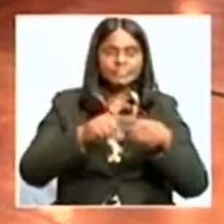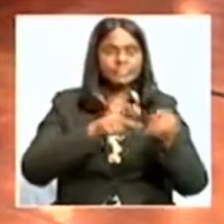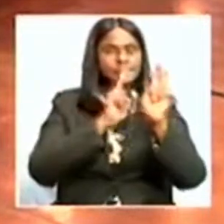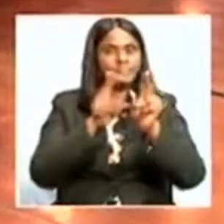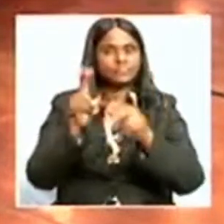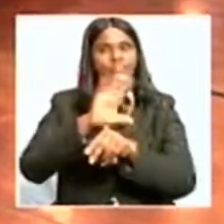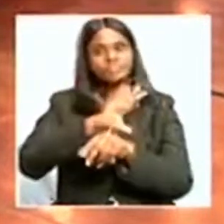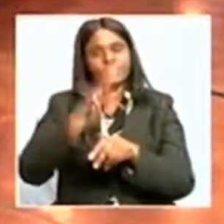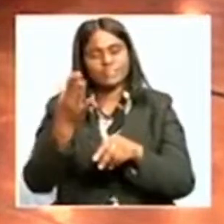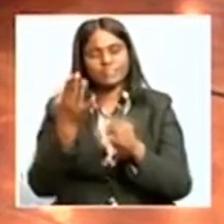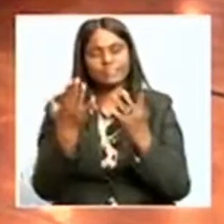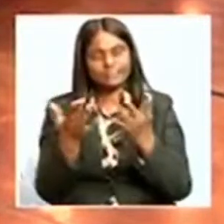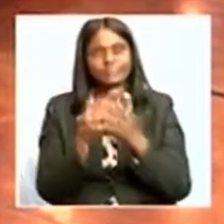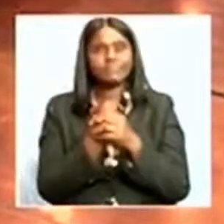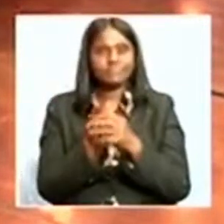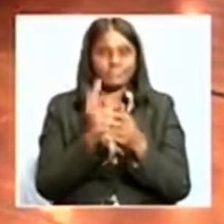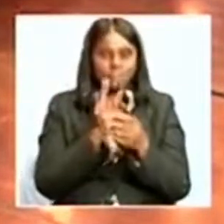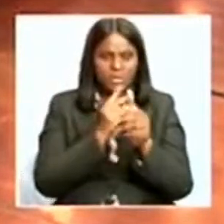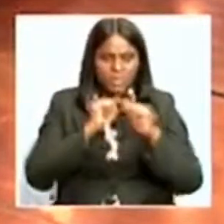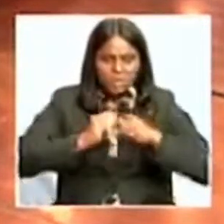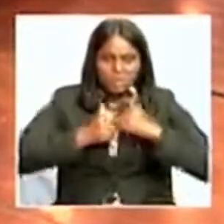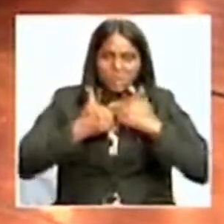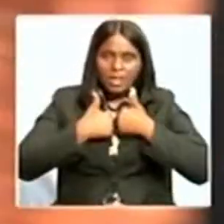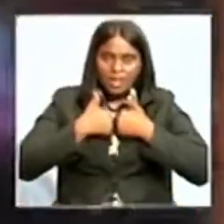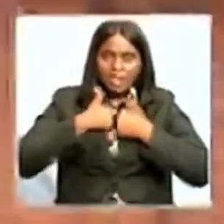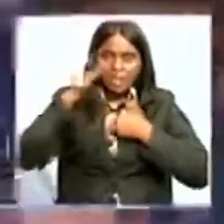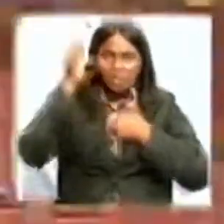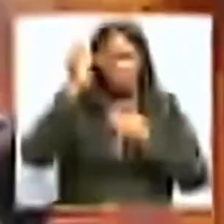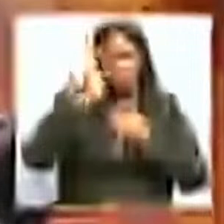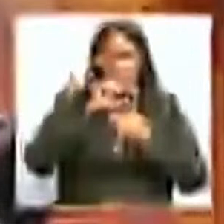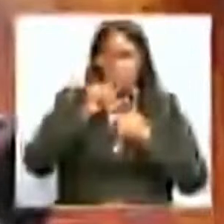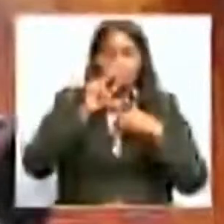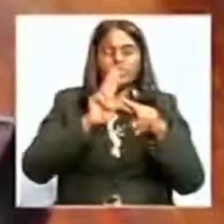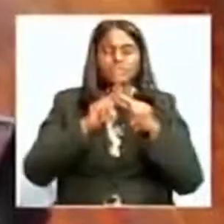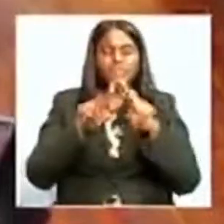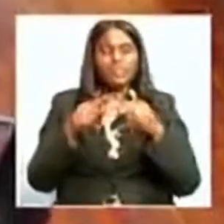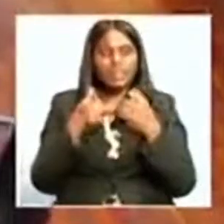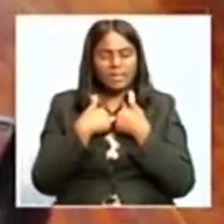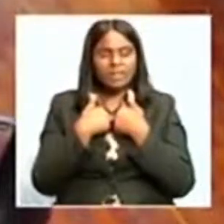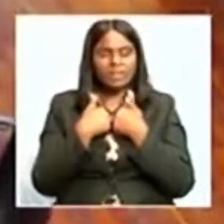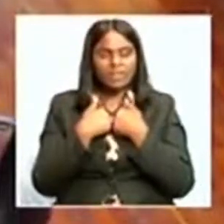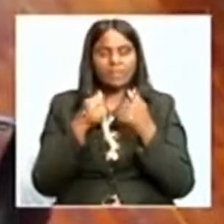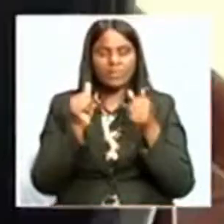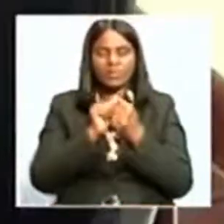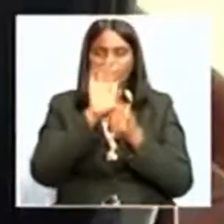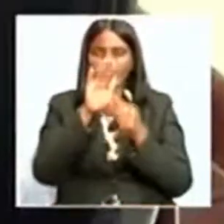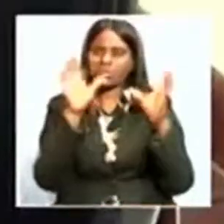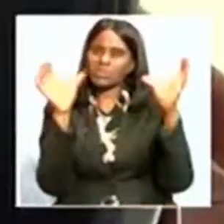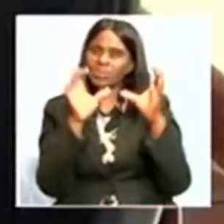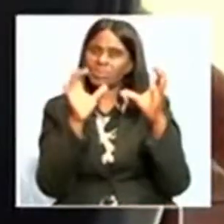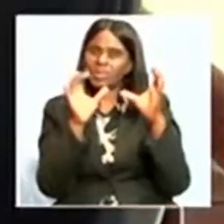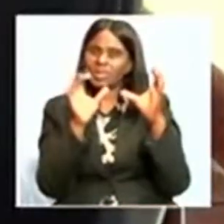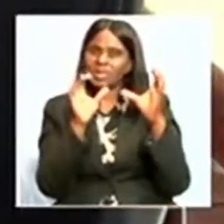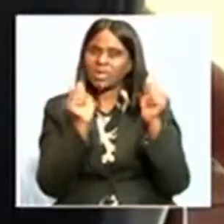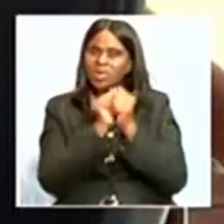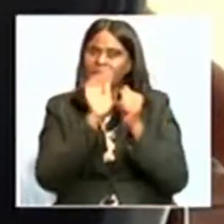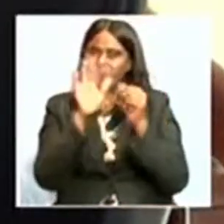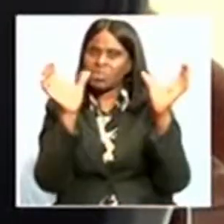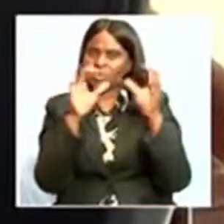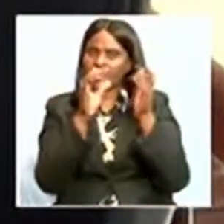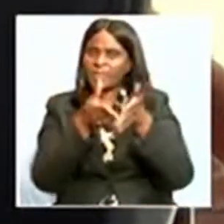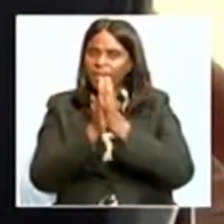responses. We have taken note, Chair, of the committee's